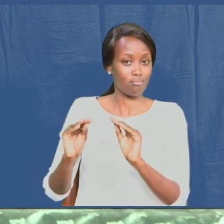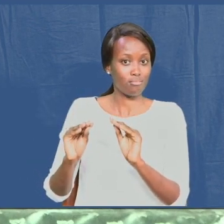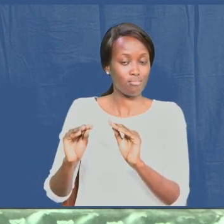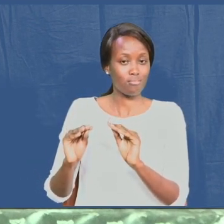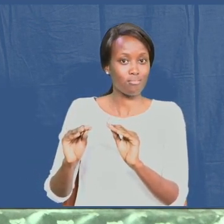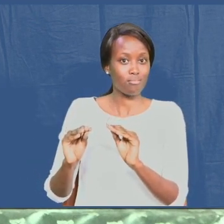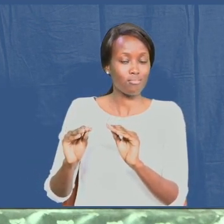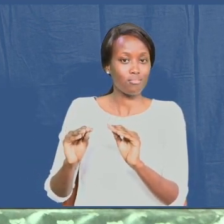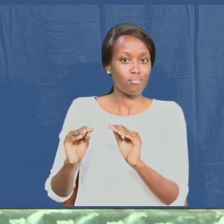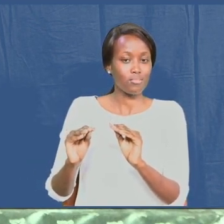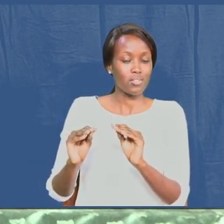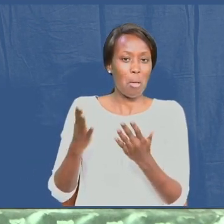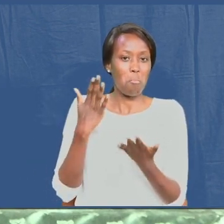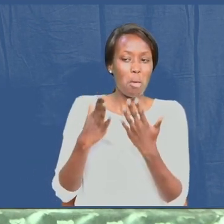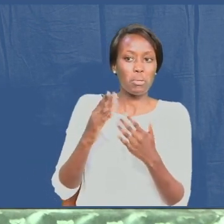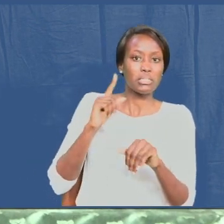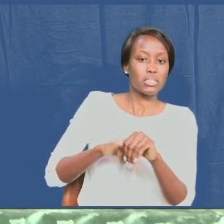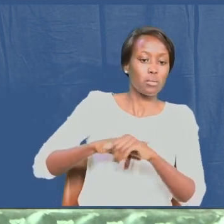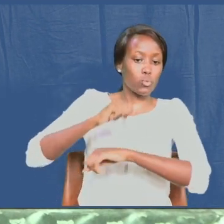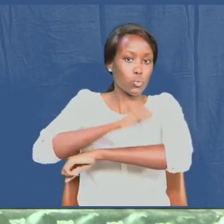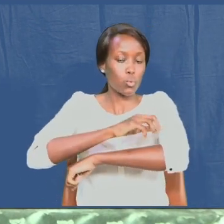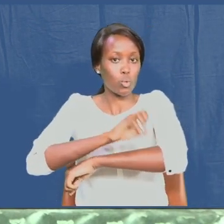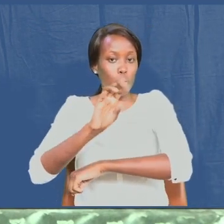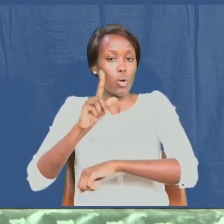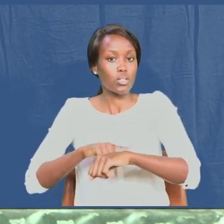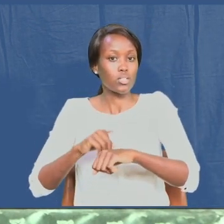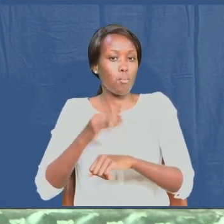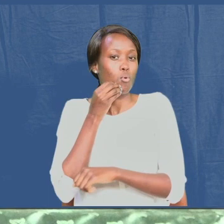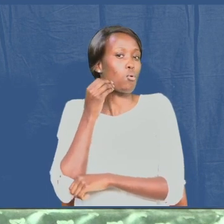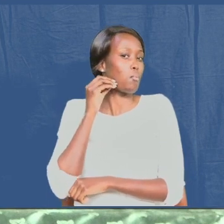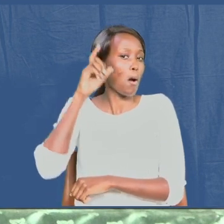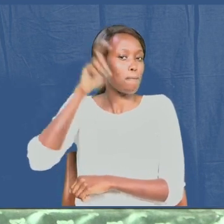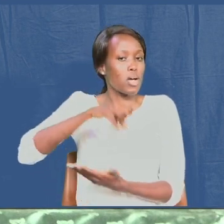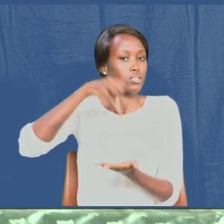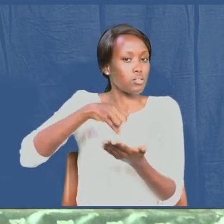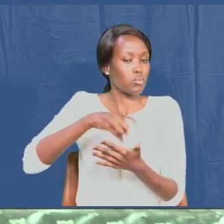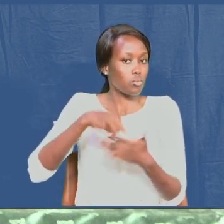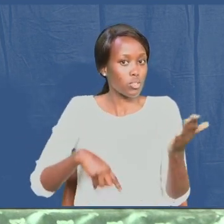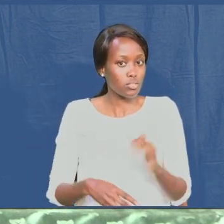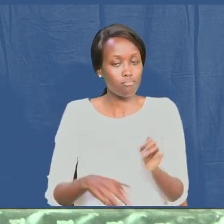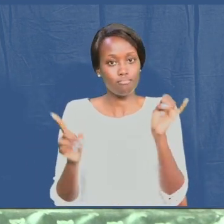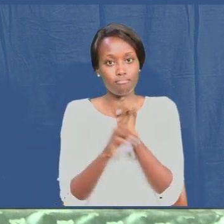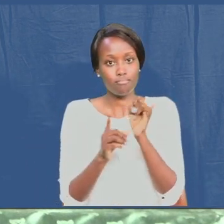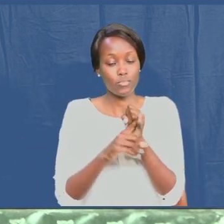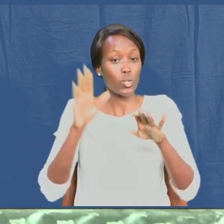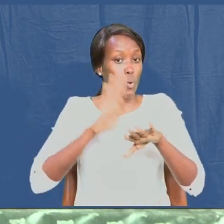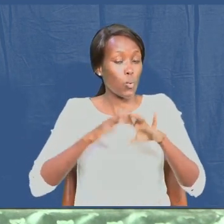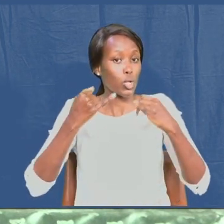formal or informal, should have the following content. It should have good